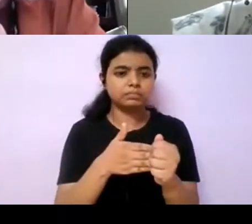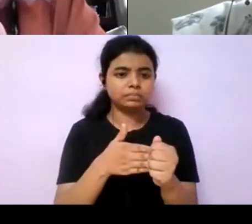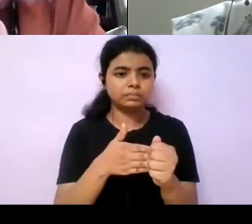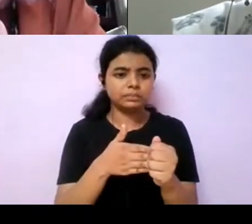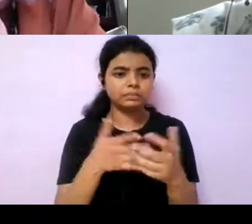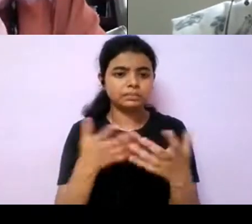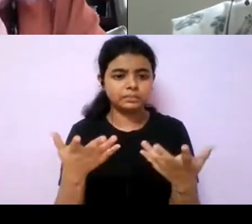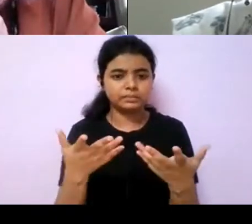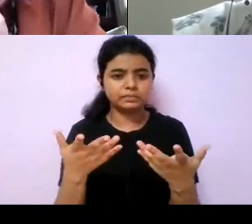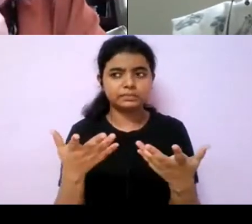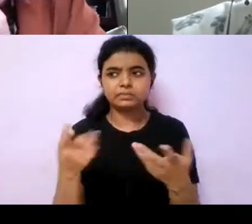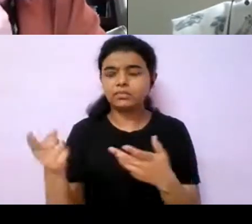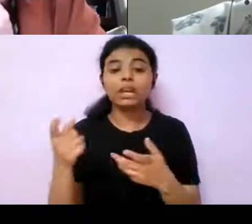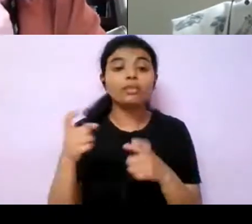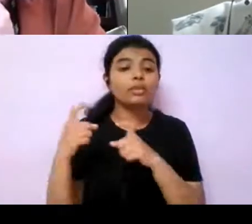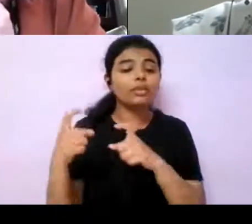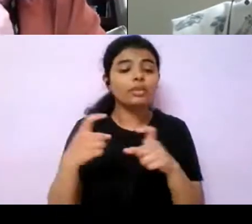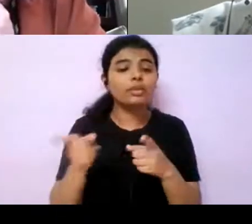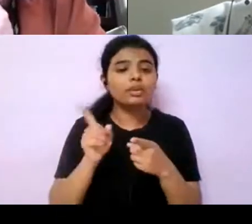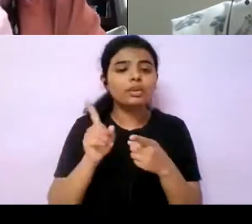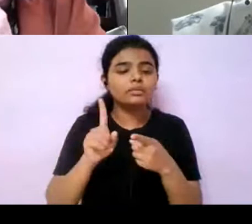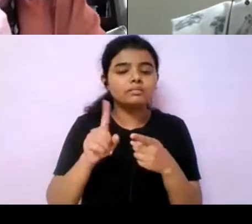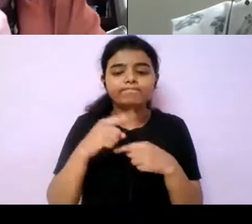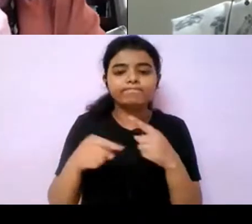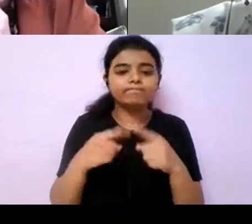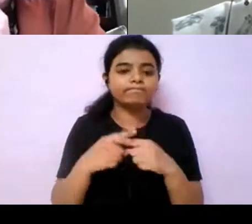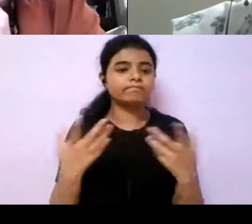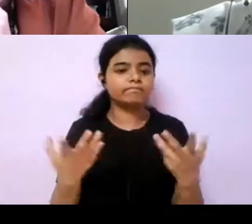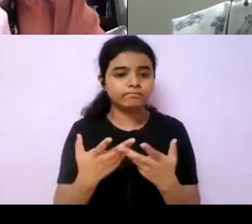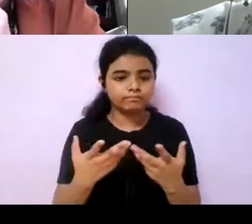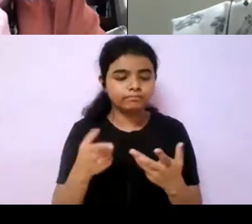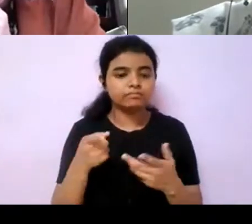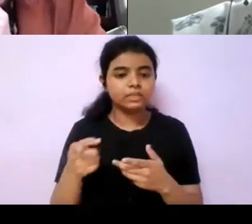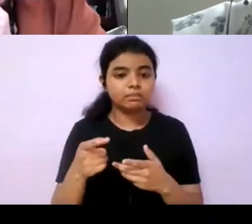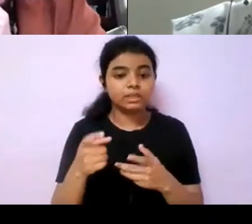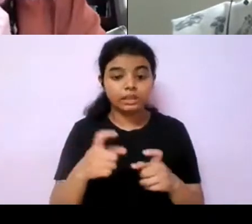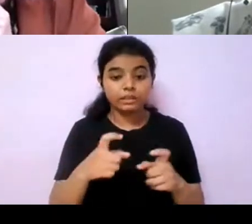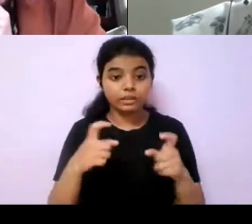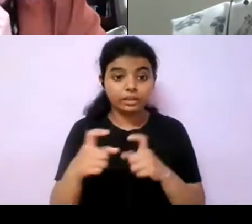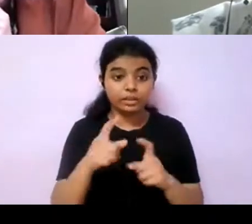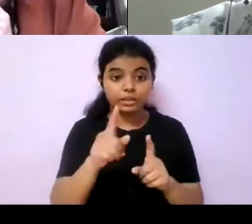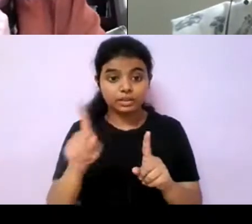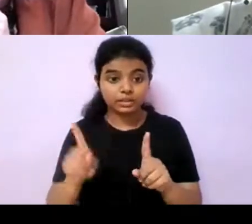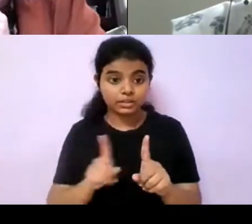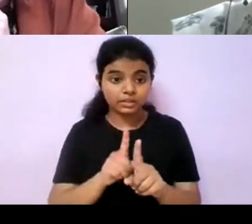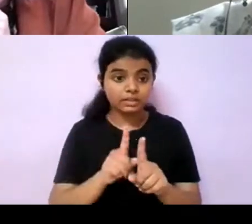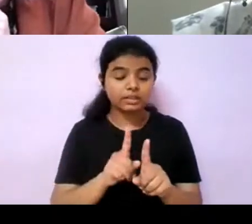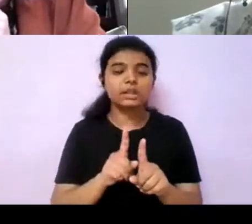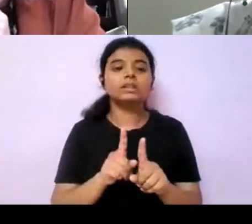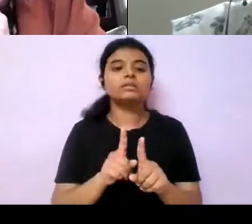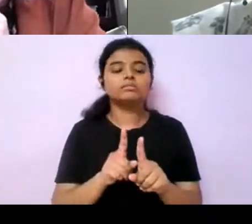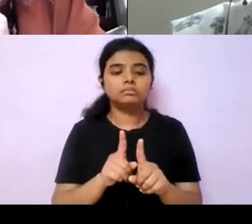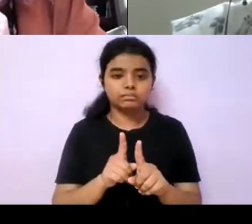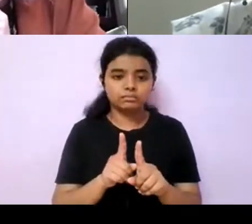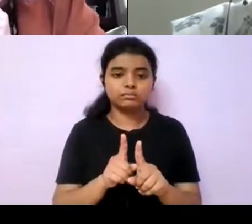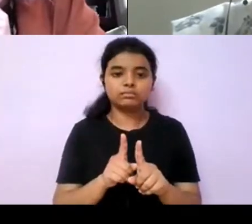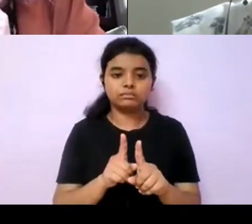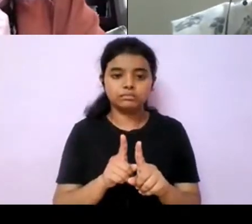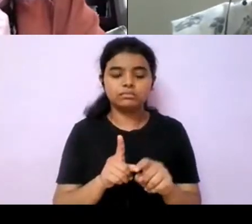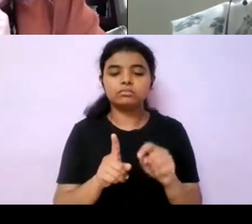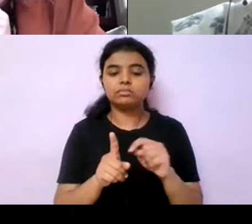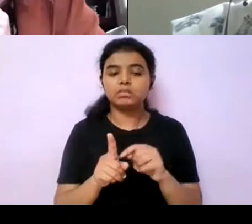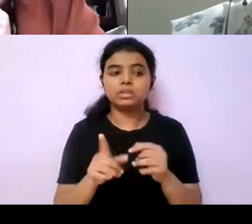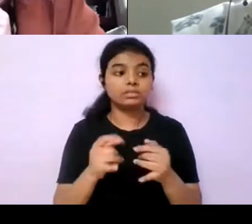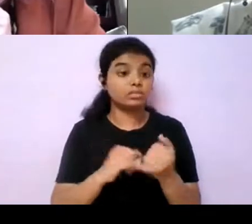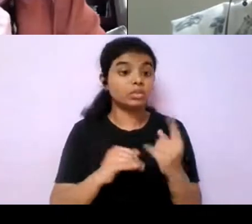might think about care. I think the business of taking up care is essential to any caregiving